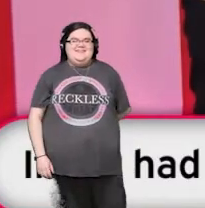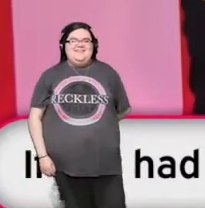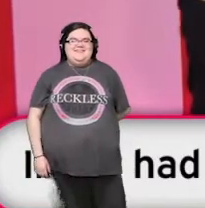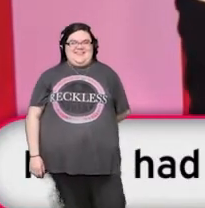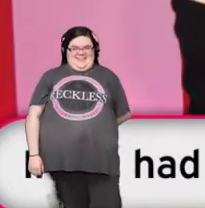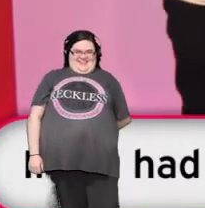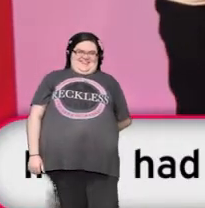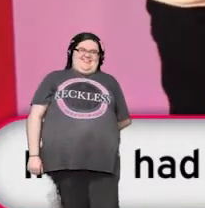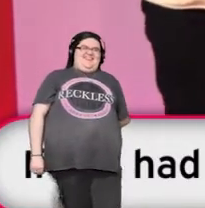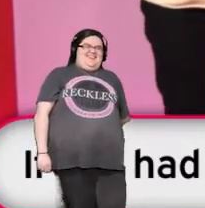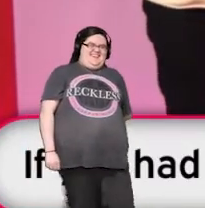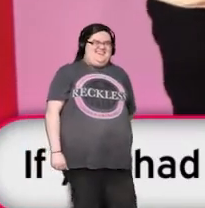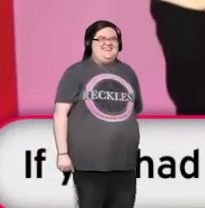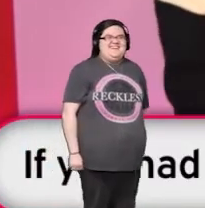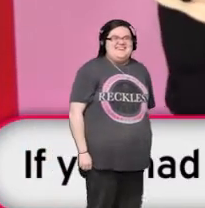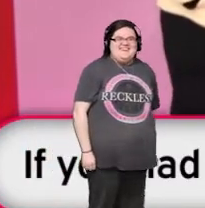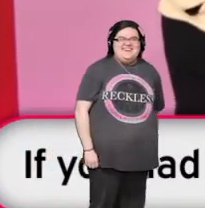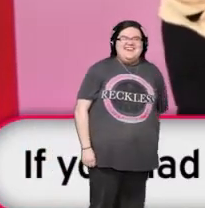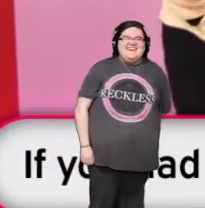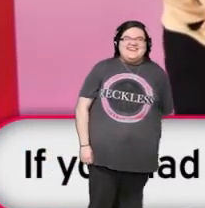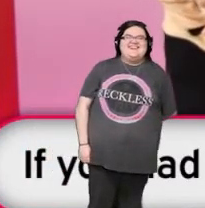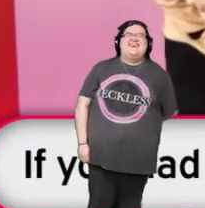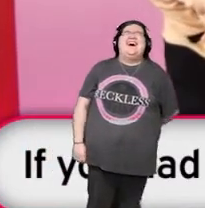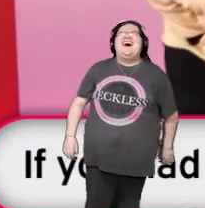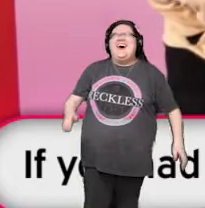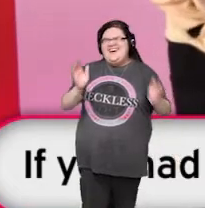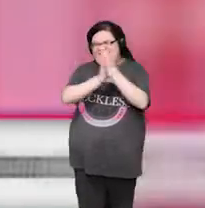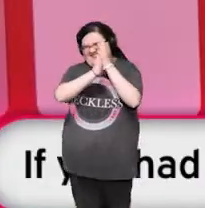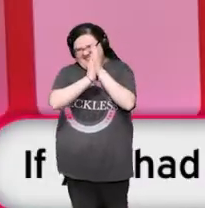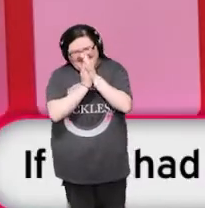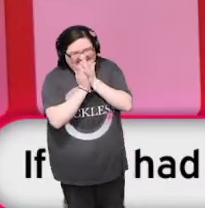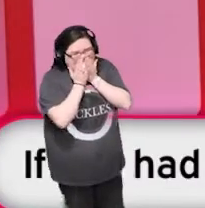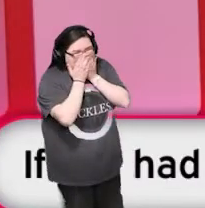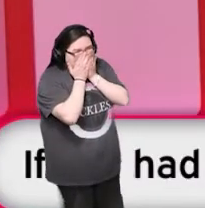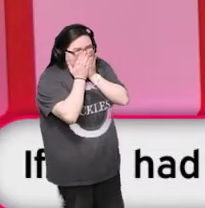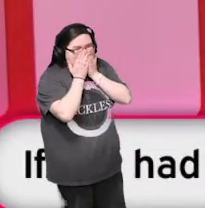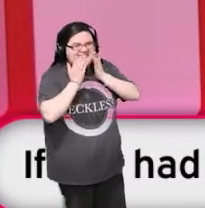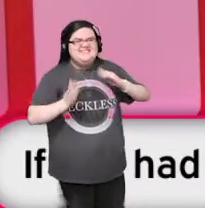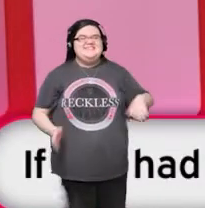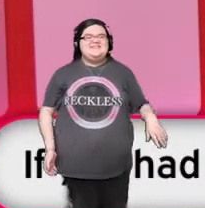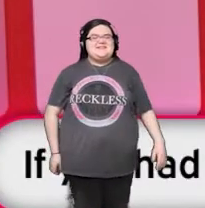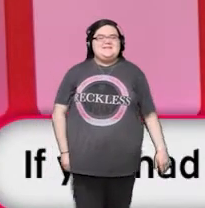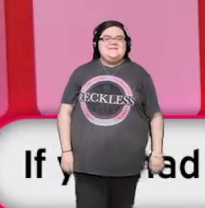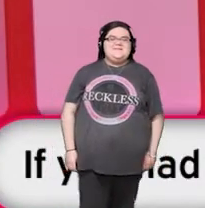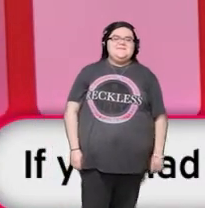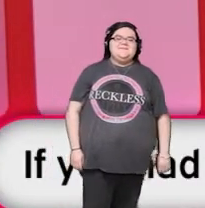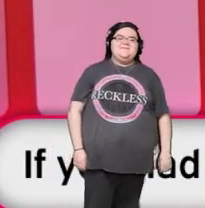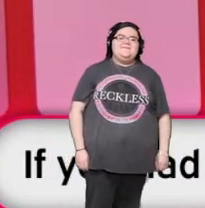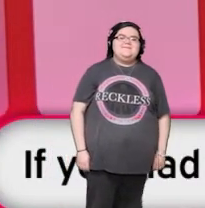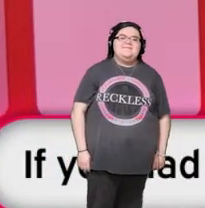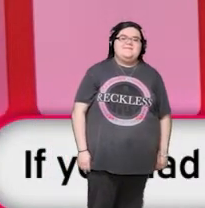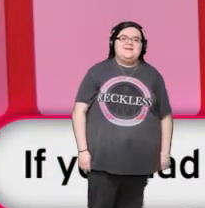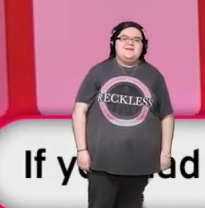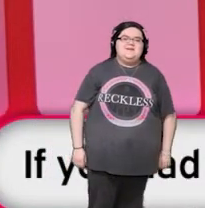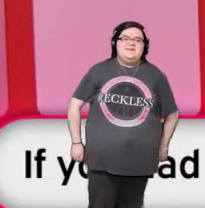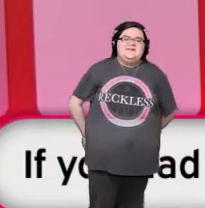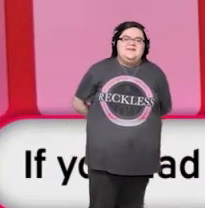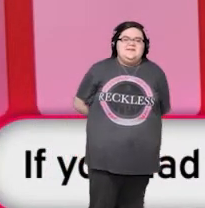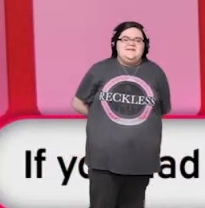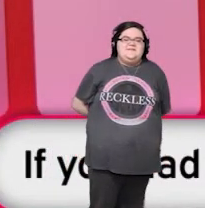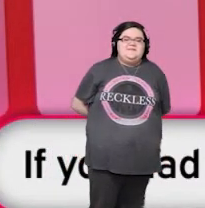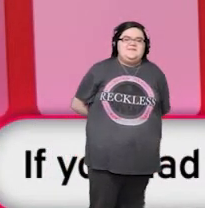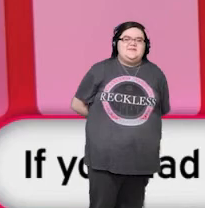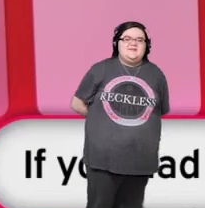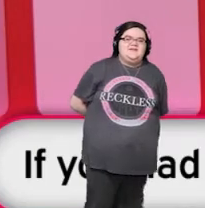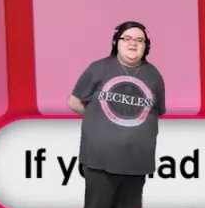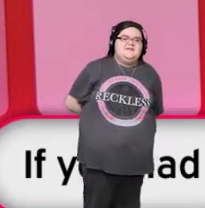I think you can do that while going, I'll plug you. Something about that just... anything. I get my name. Yeah, Josh. You get Harry put on your lips. Yeah, like